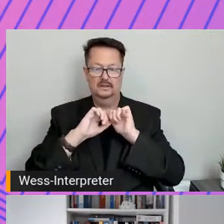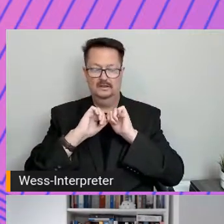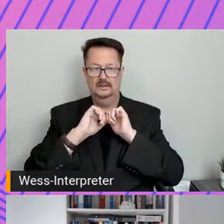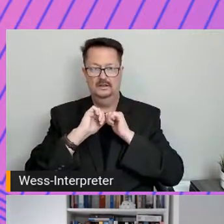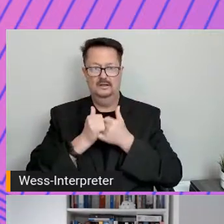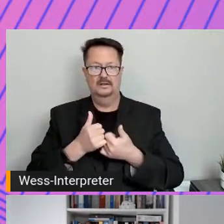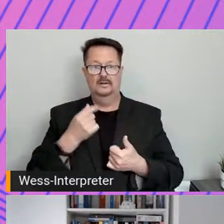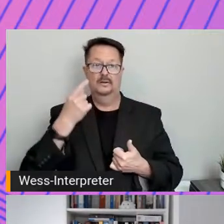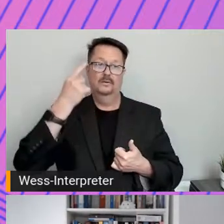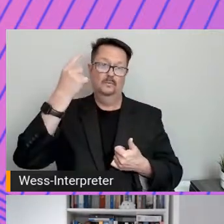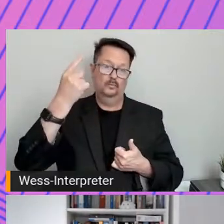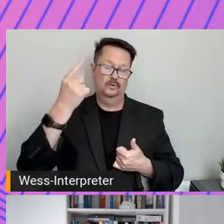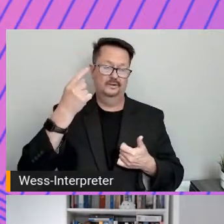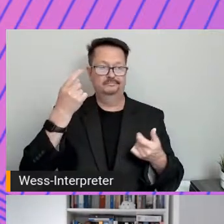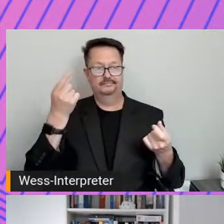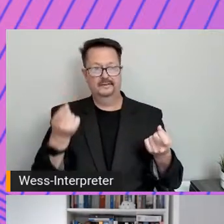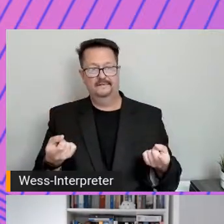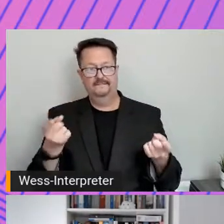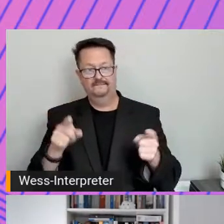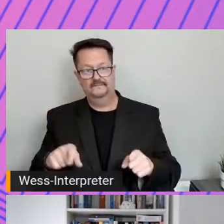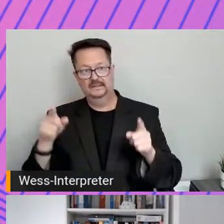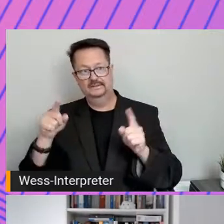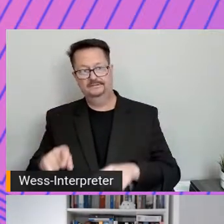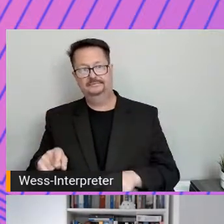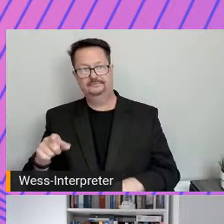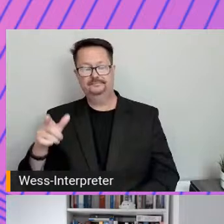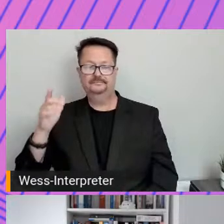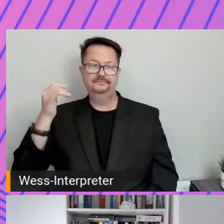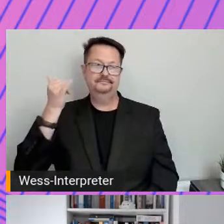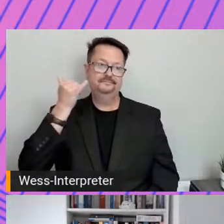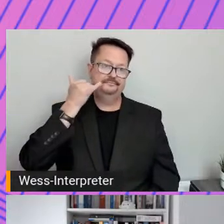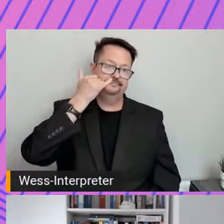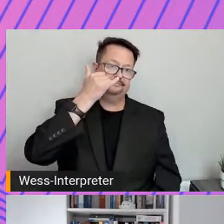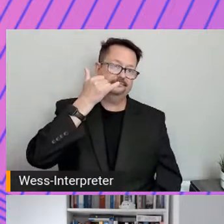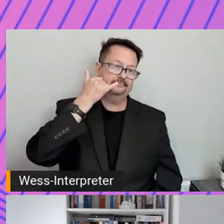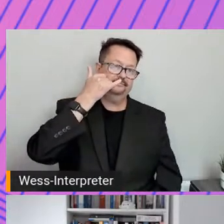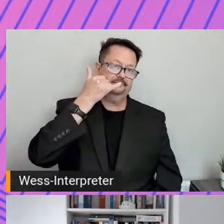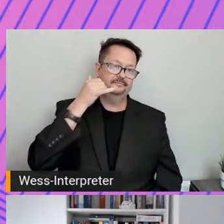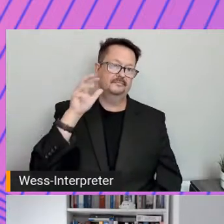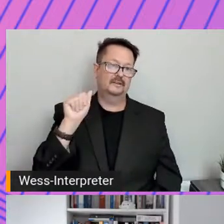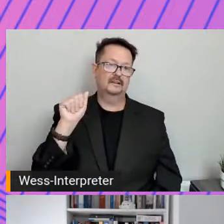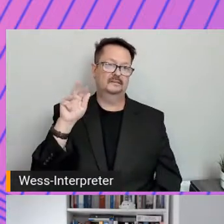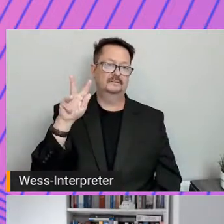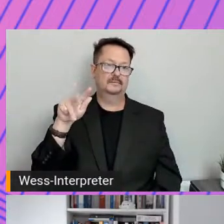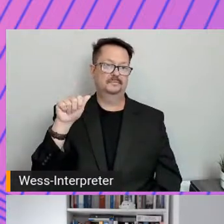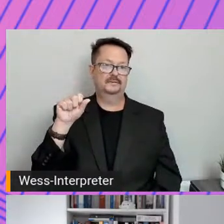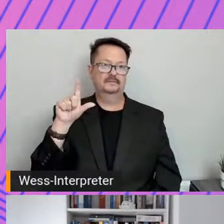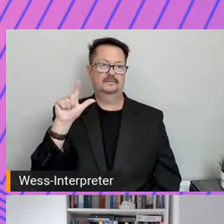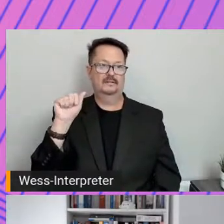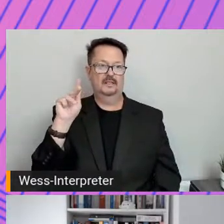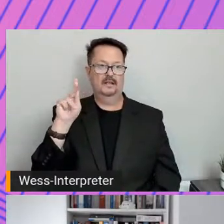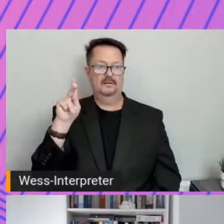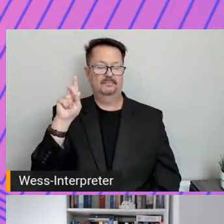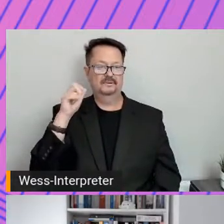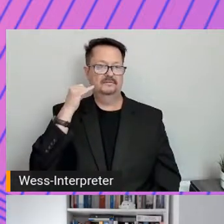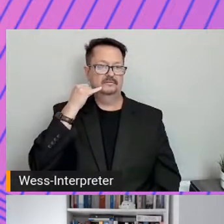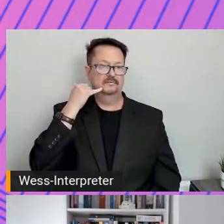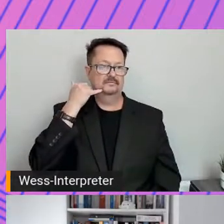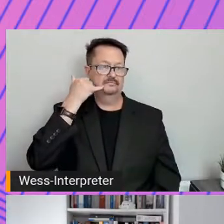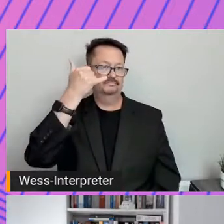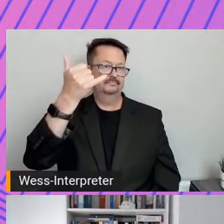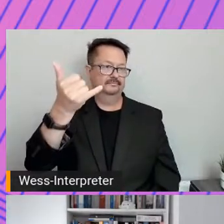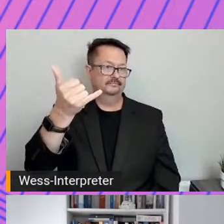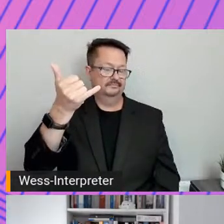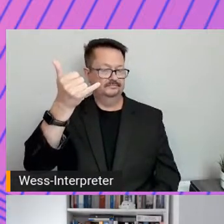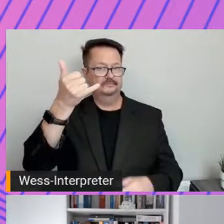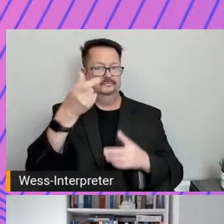is via events. So I could be calling the AWS Lambda API manually to invoke this code, or I could be using a